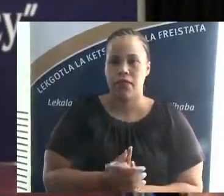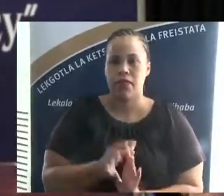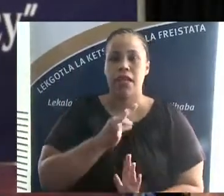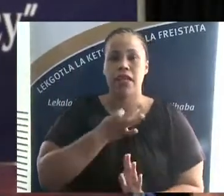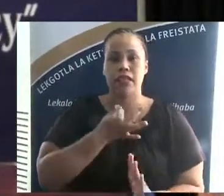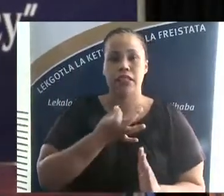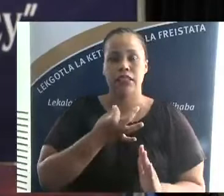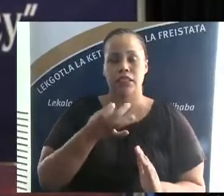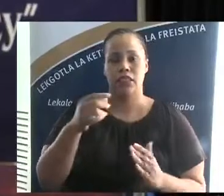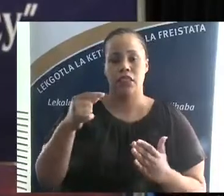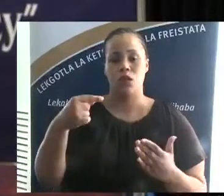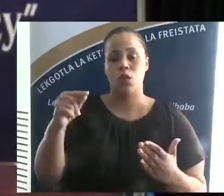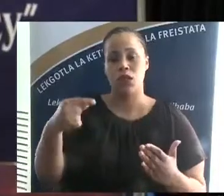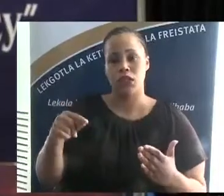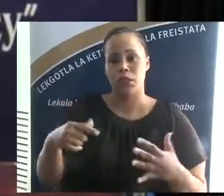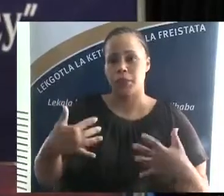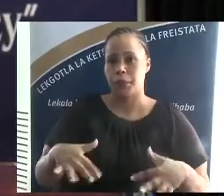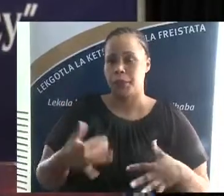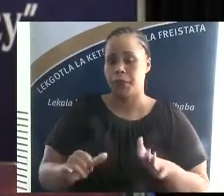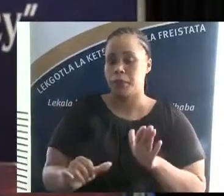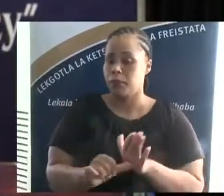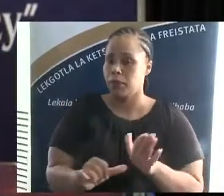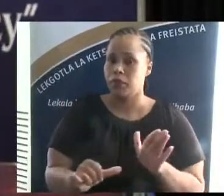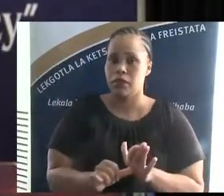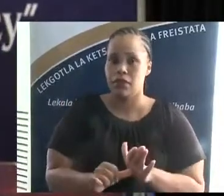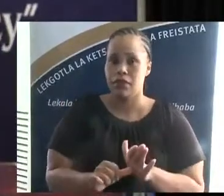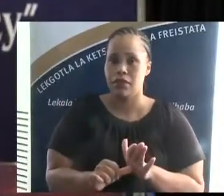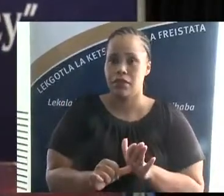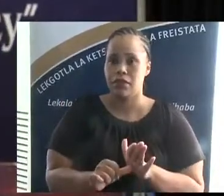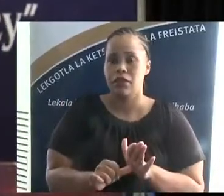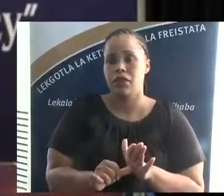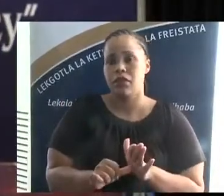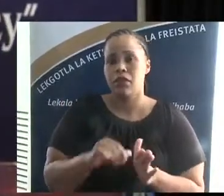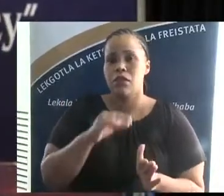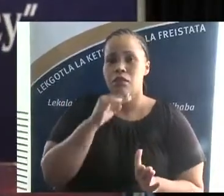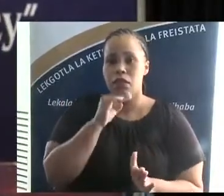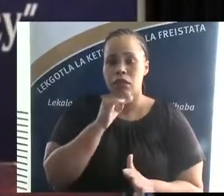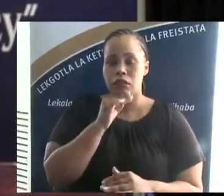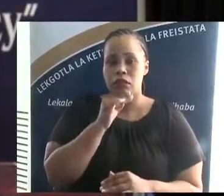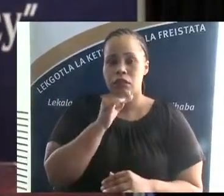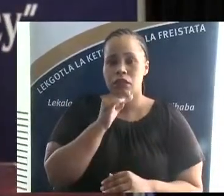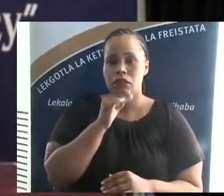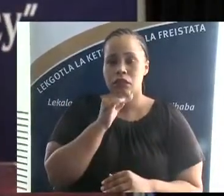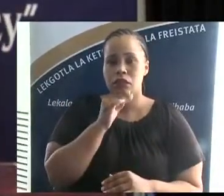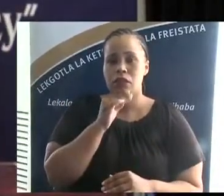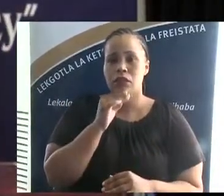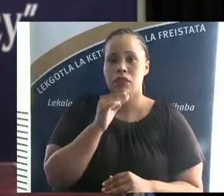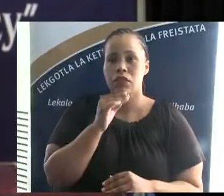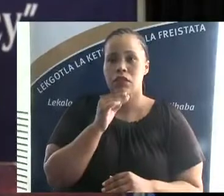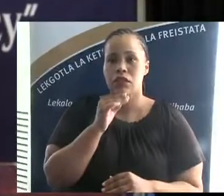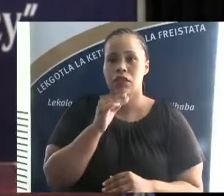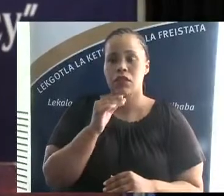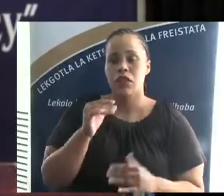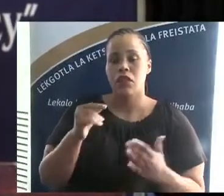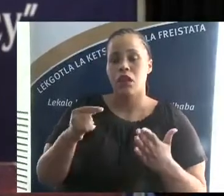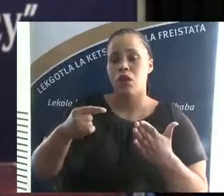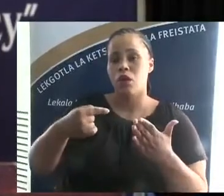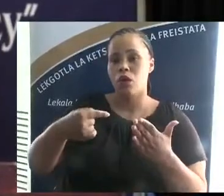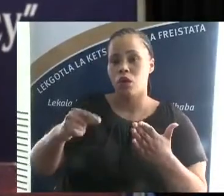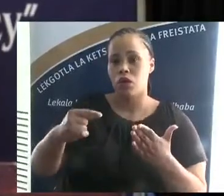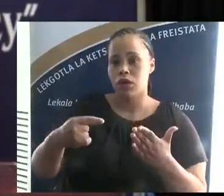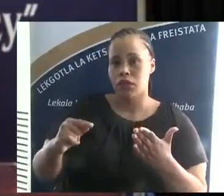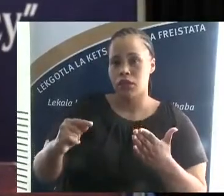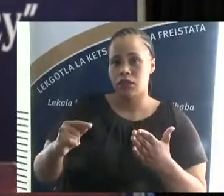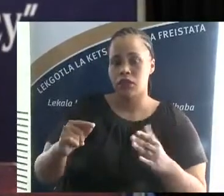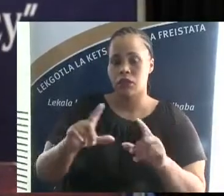a critical role for value for money, and it means that, Honourable Speaker, the appointment of strong audit committees